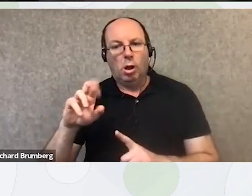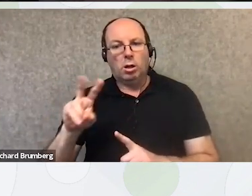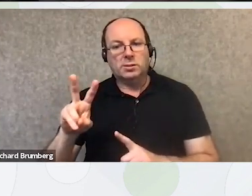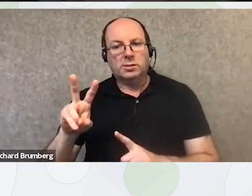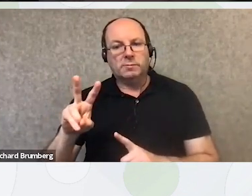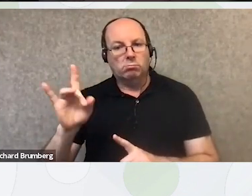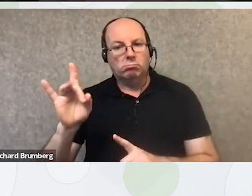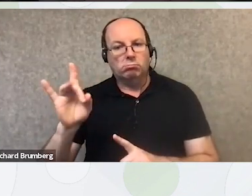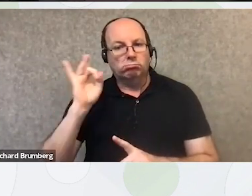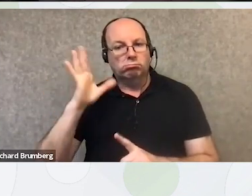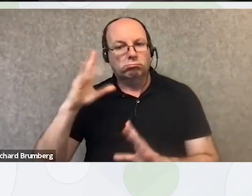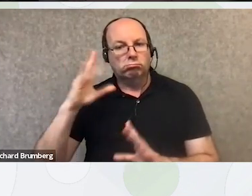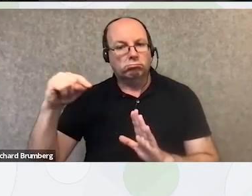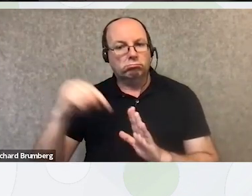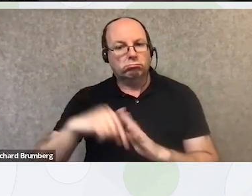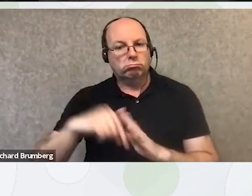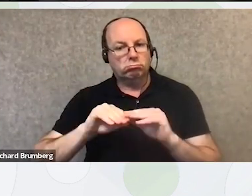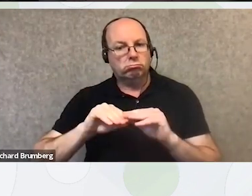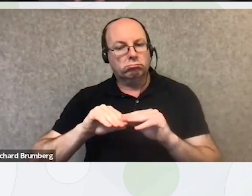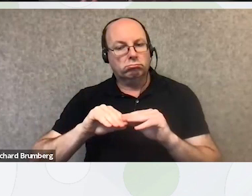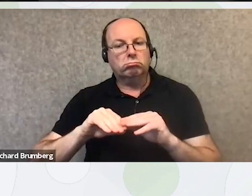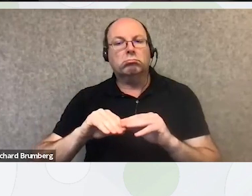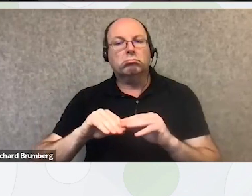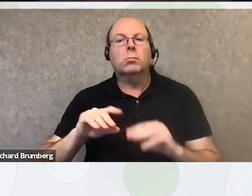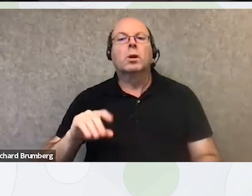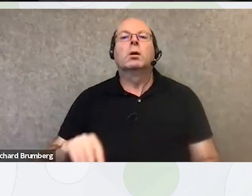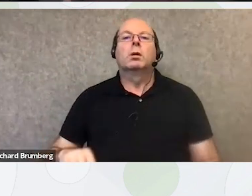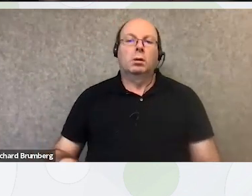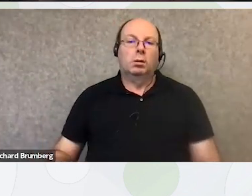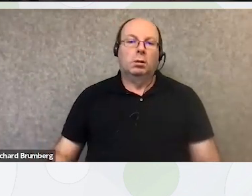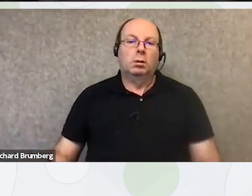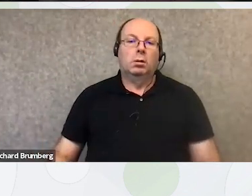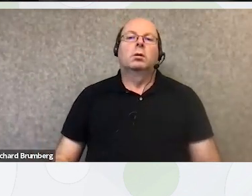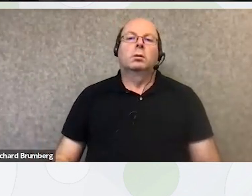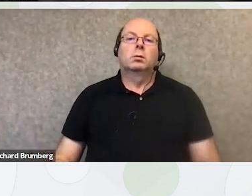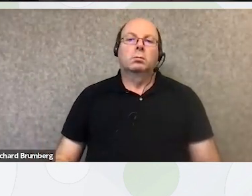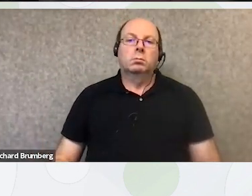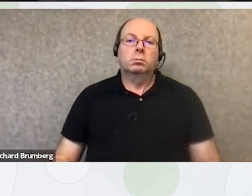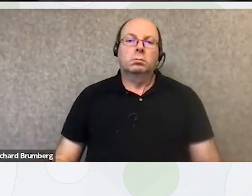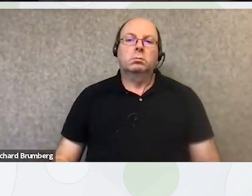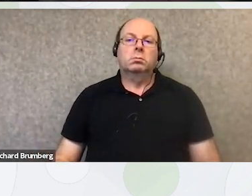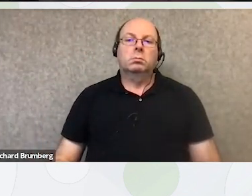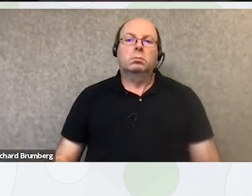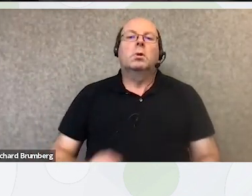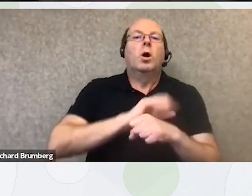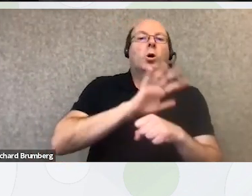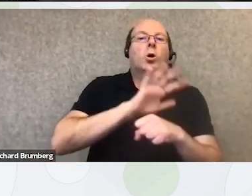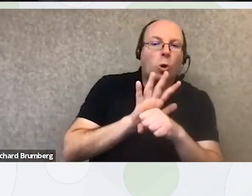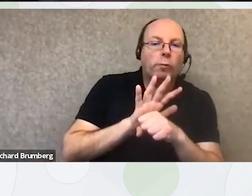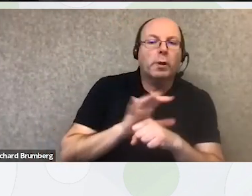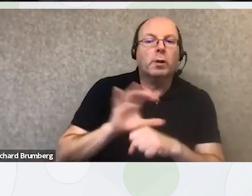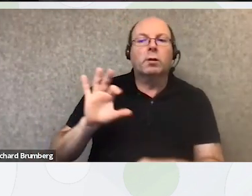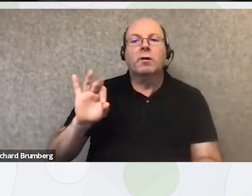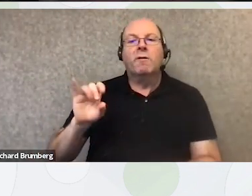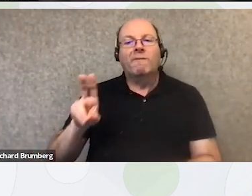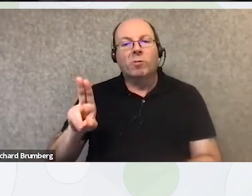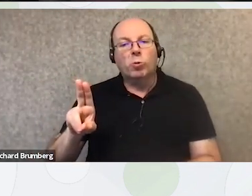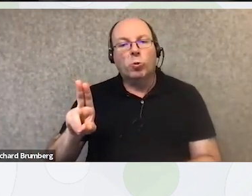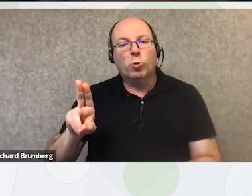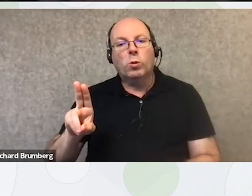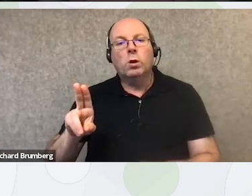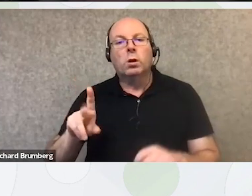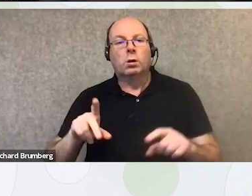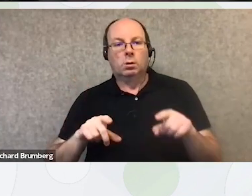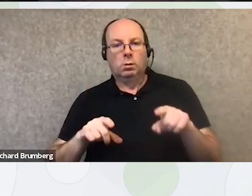at RSV in light of COVID and influenza and how we judge severity